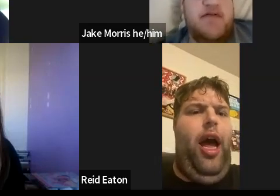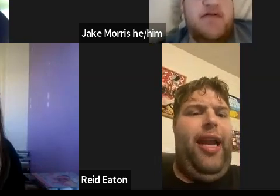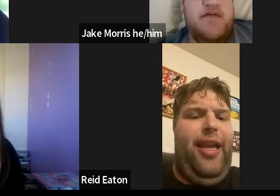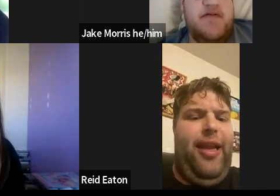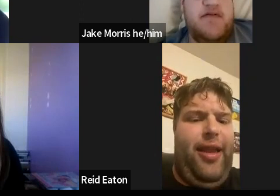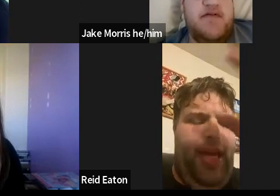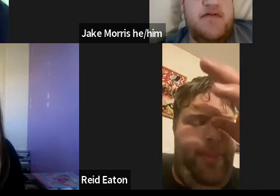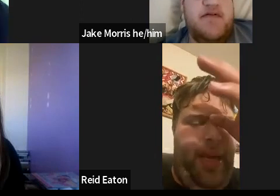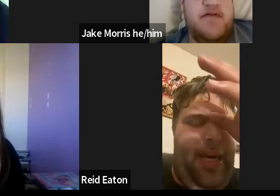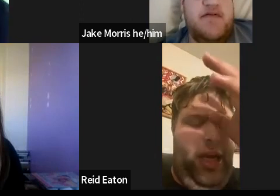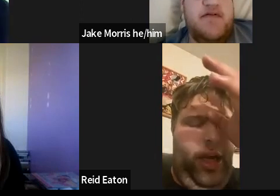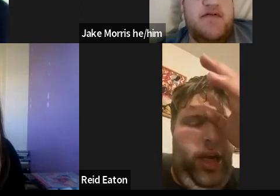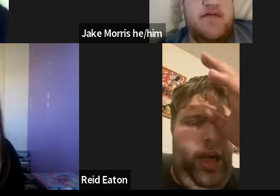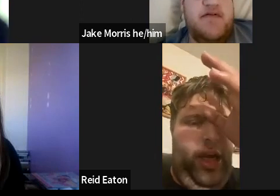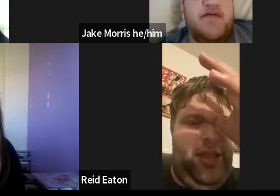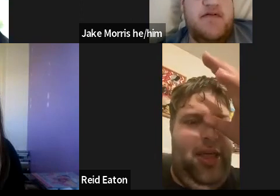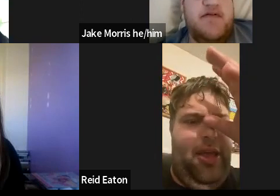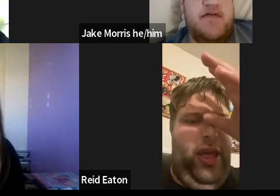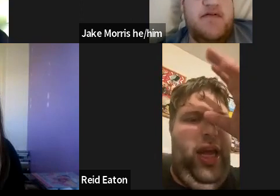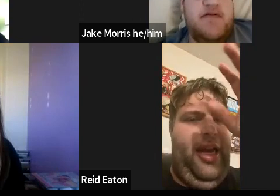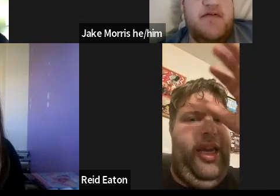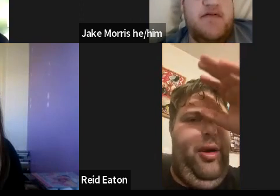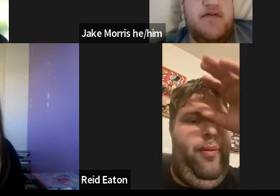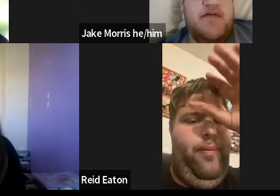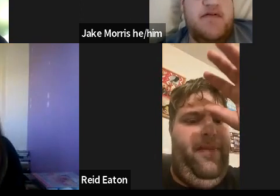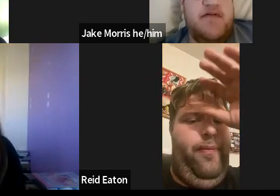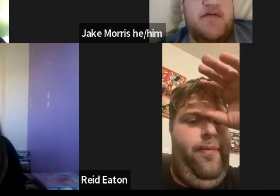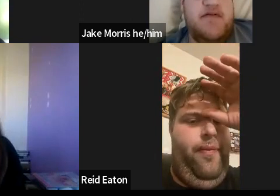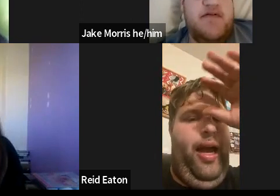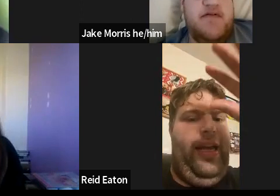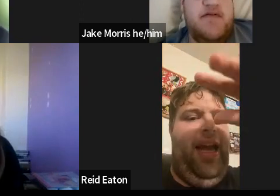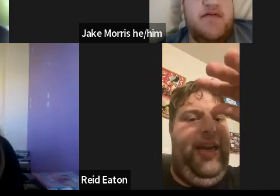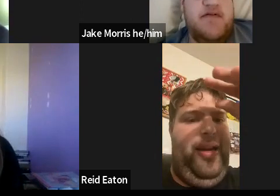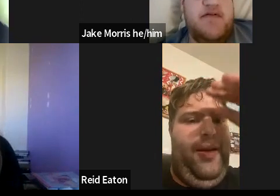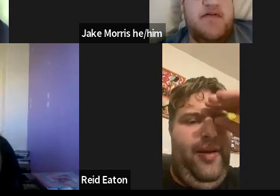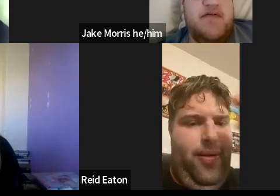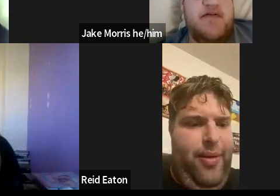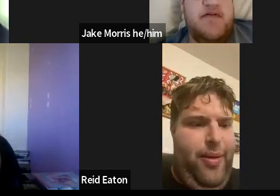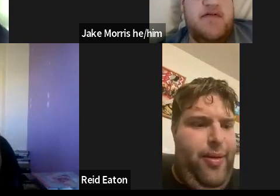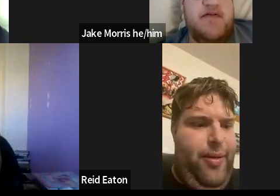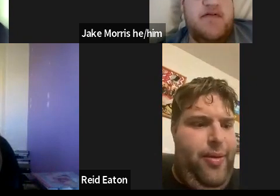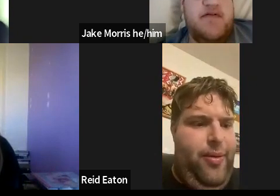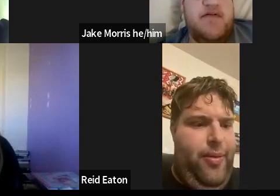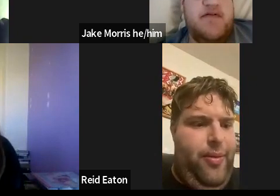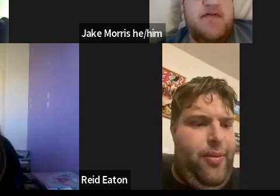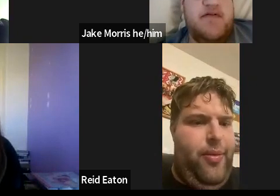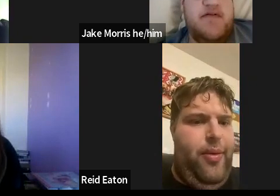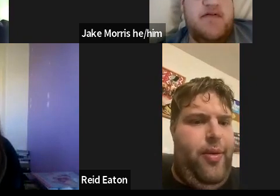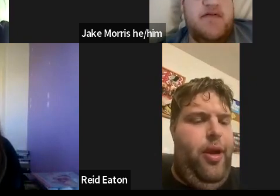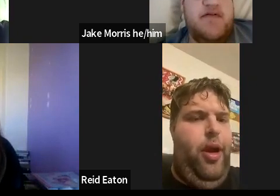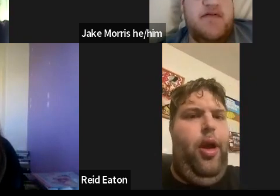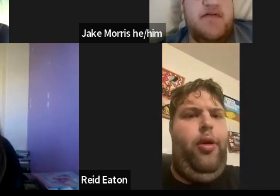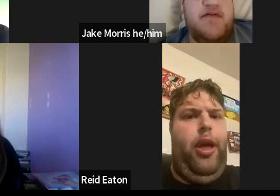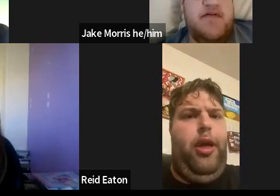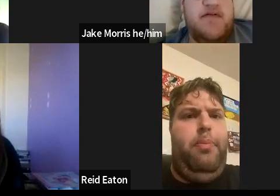then Kat, where do you want it to go? Yeah, I just said I need help. Okay, hold on. I'm going to get Kat in her room and then I'll come up to you next. Okay,